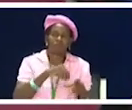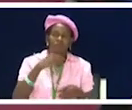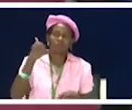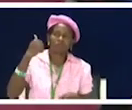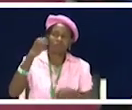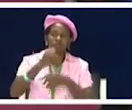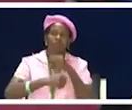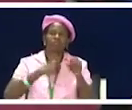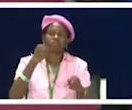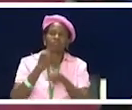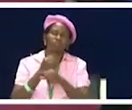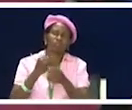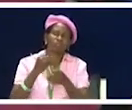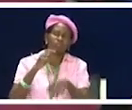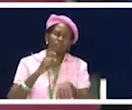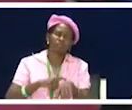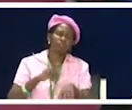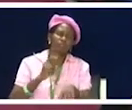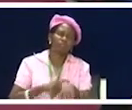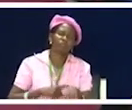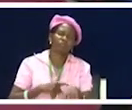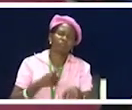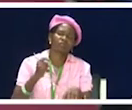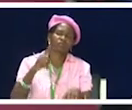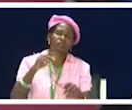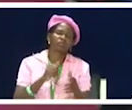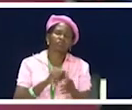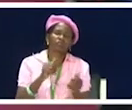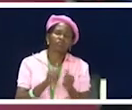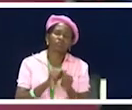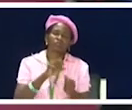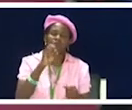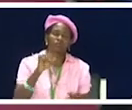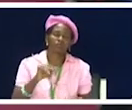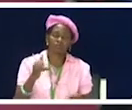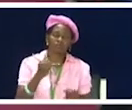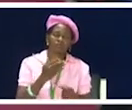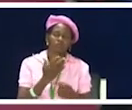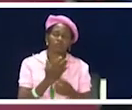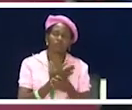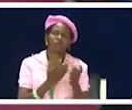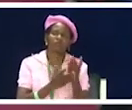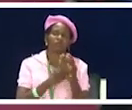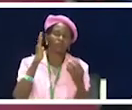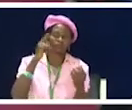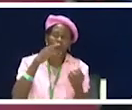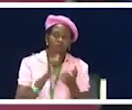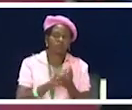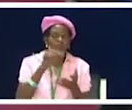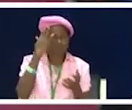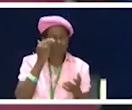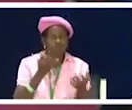time. The one with the everlasting arms who say, why wait?